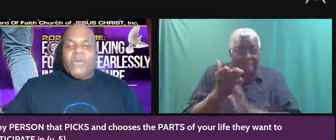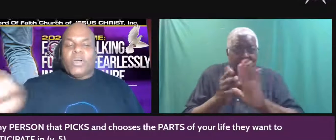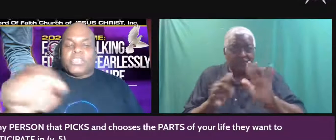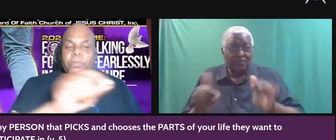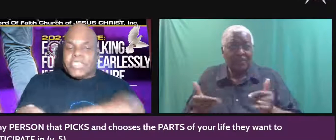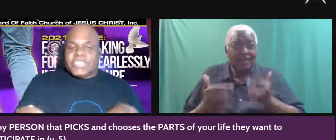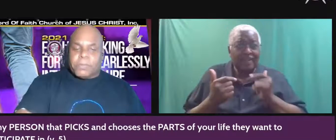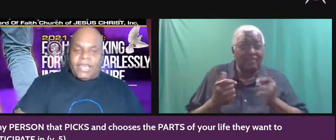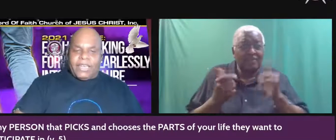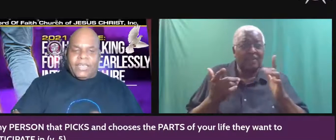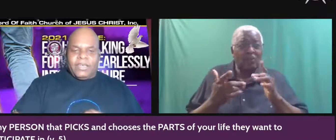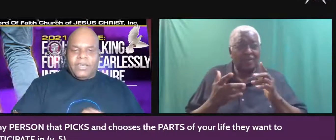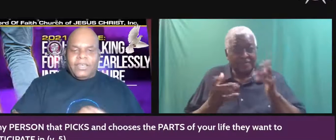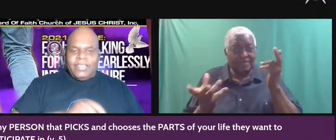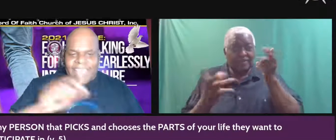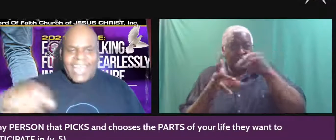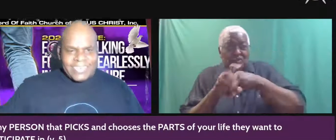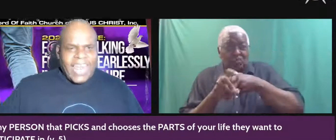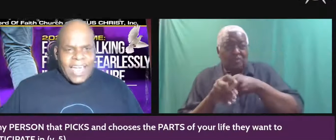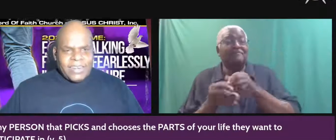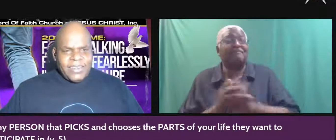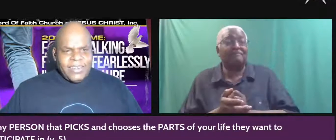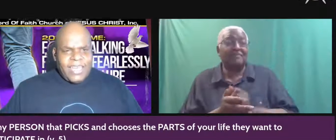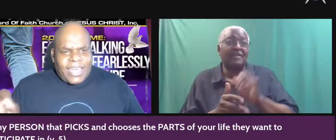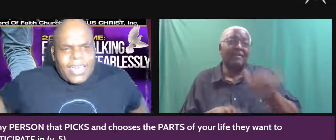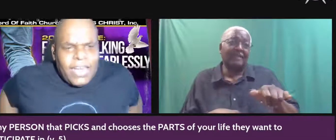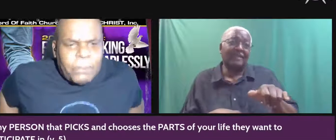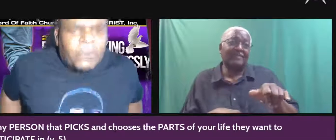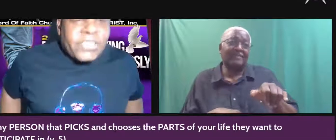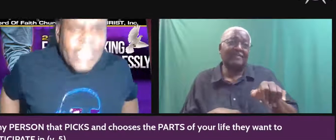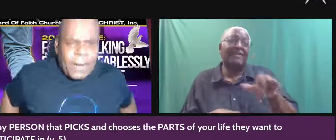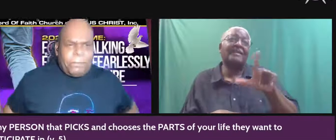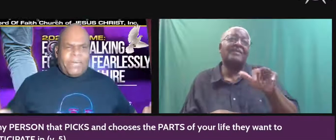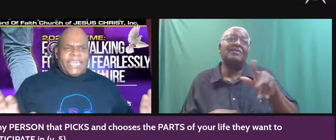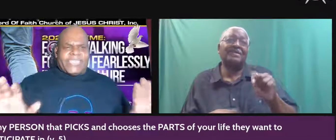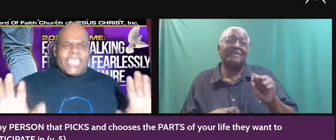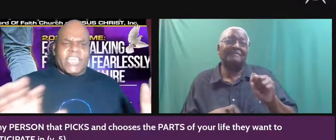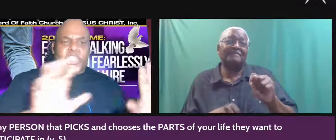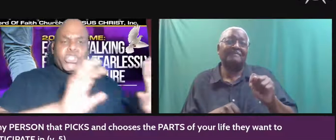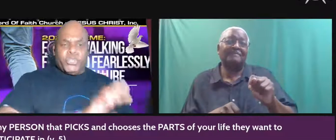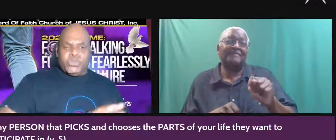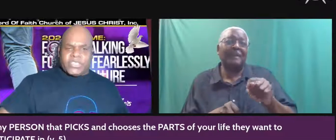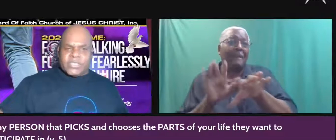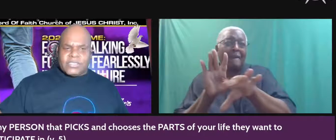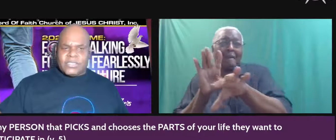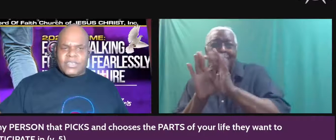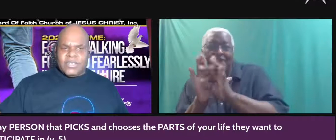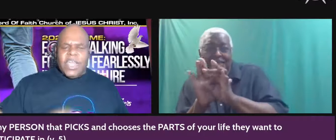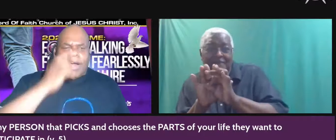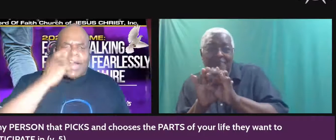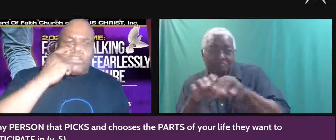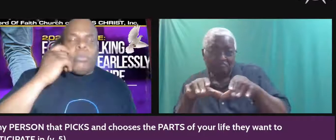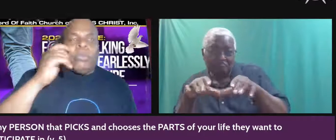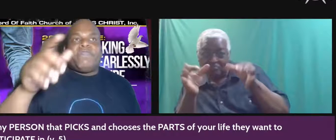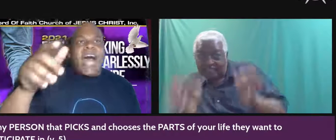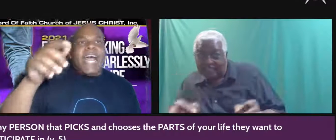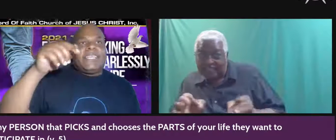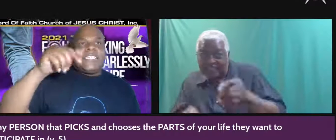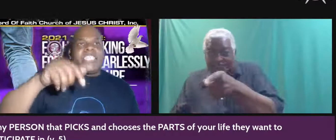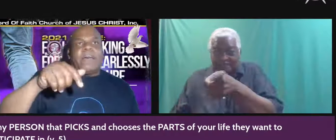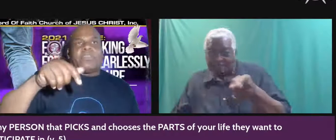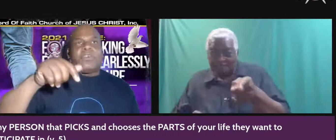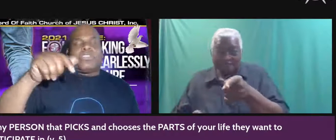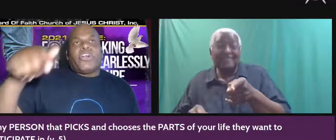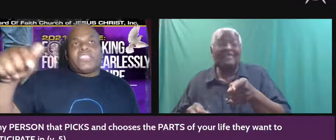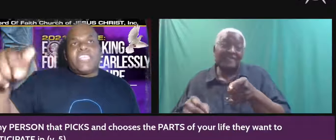life they want to participate in, that's Lot. Any person that picks and chooses, right? So what we